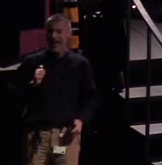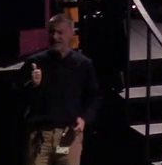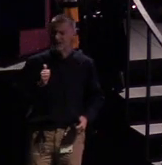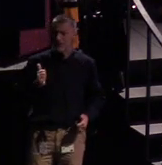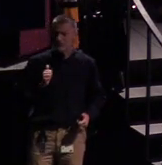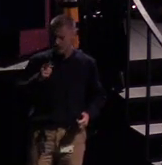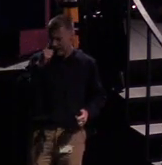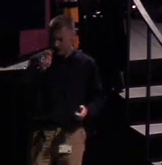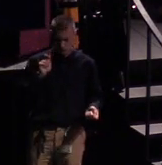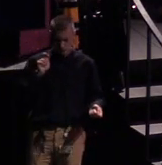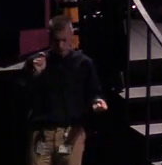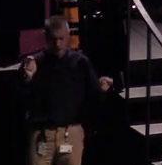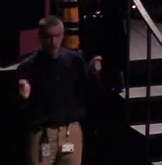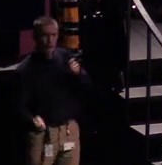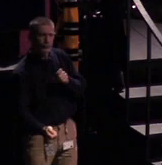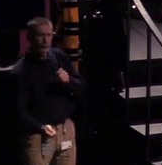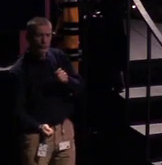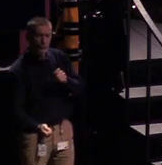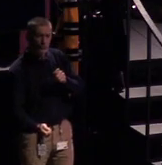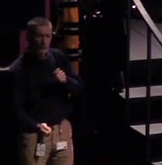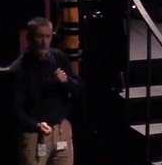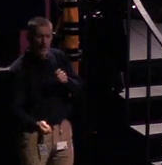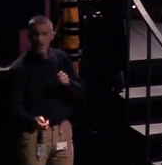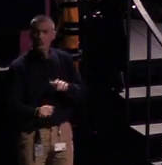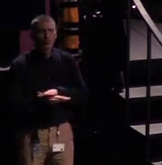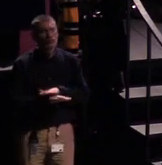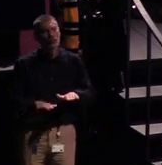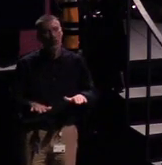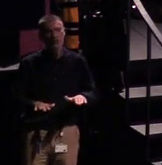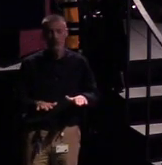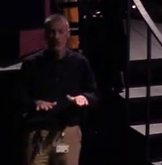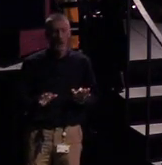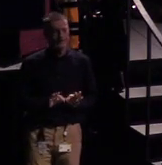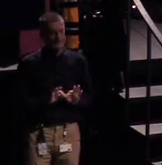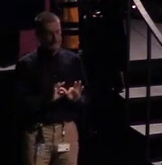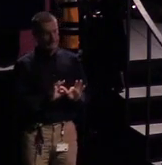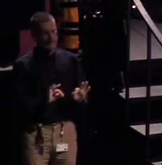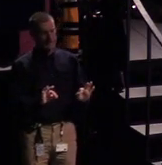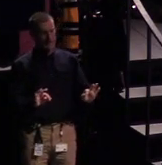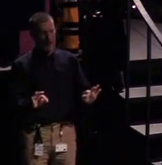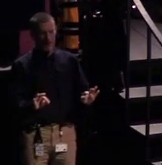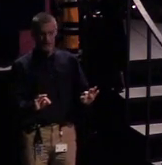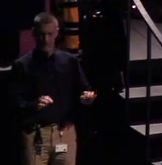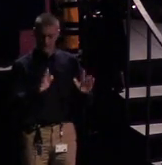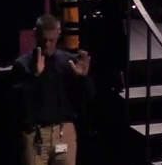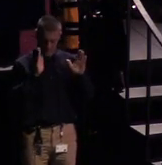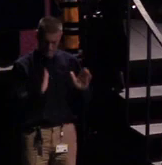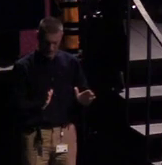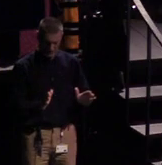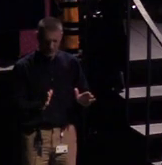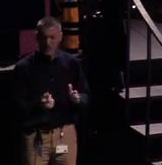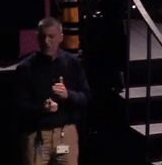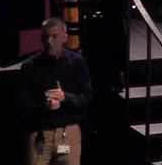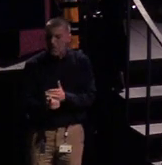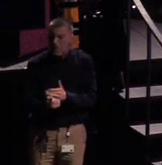theatre etiquette rather than demanding reverent silence at every show with the occasional